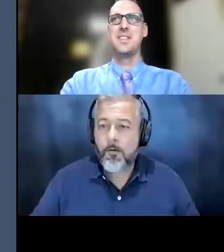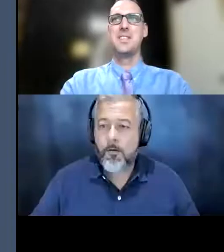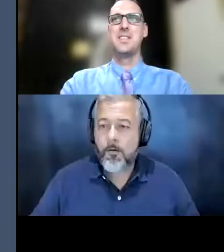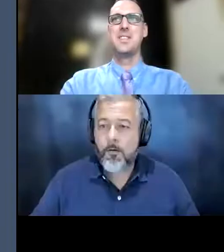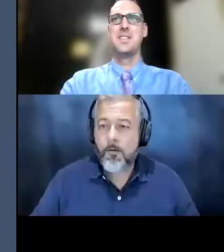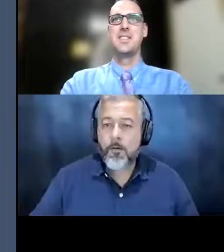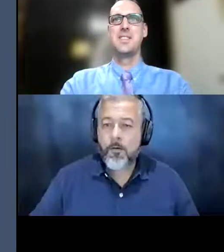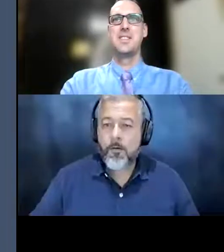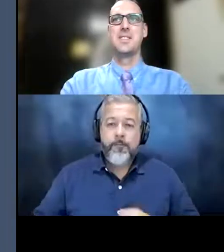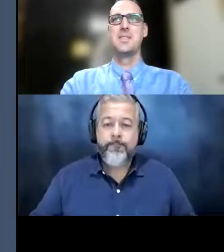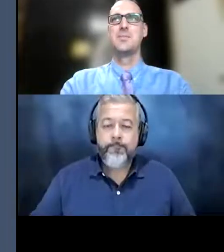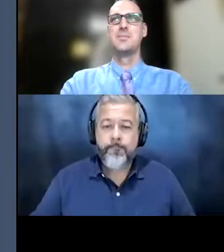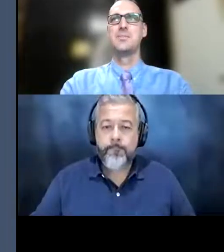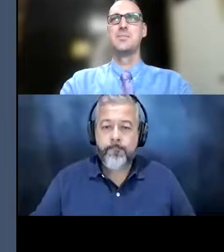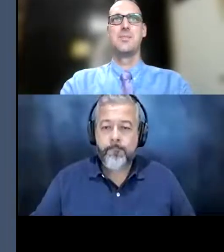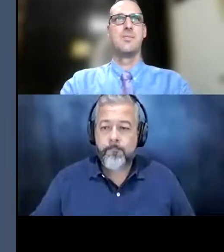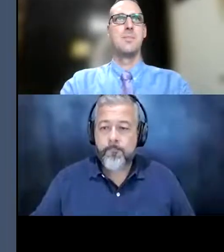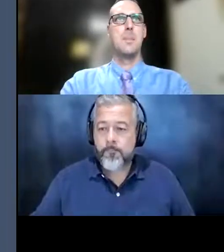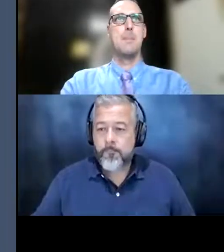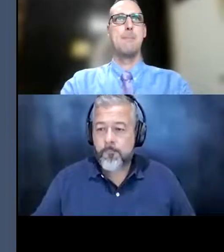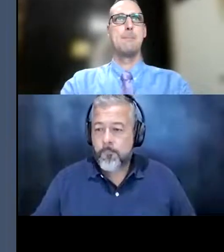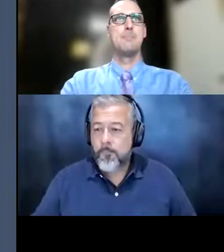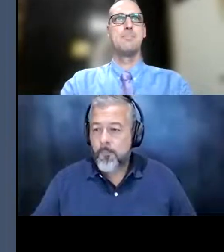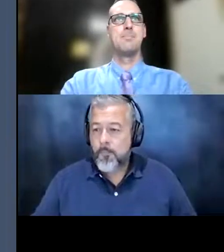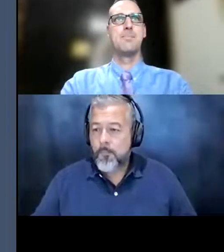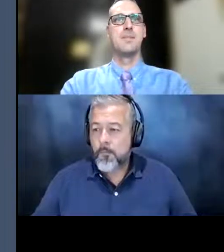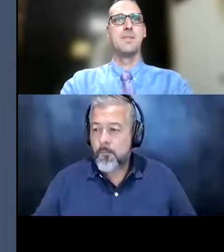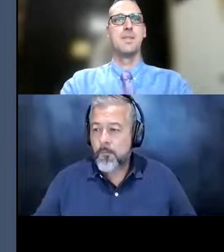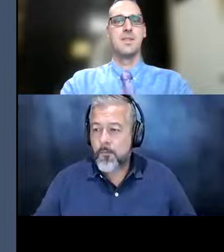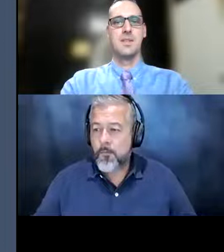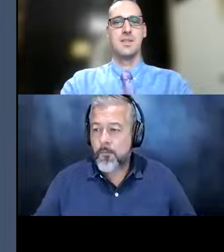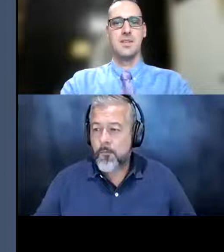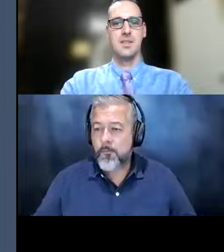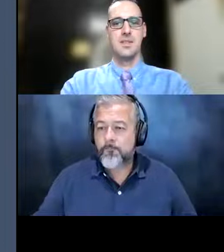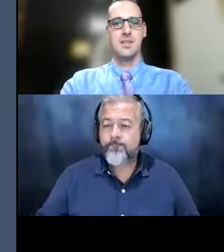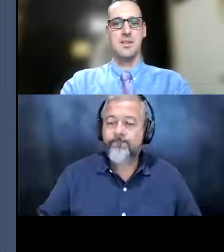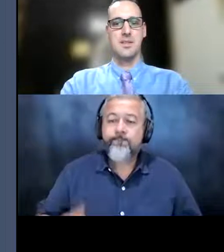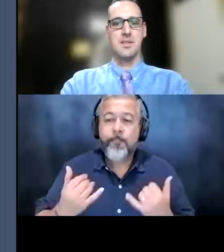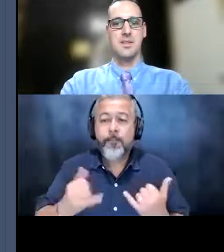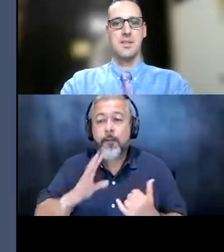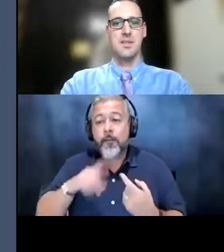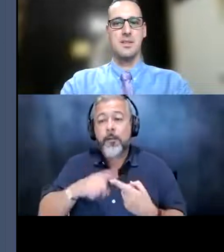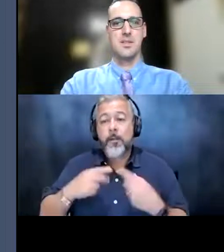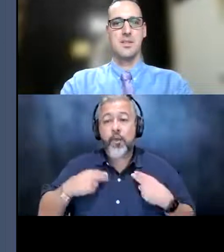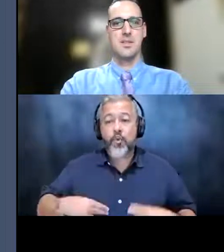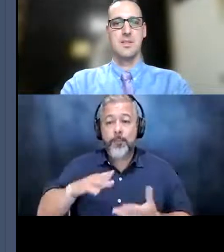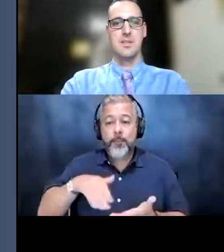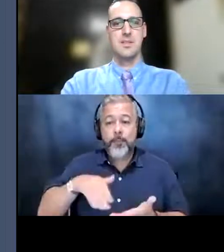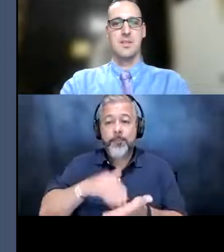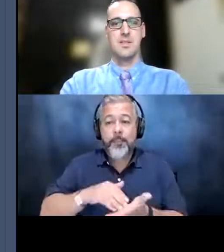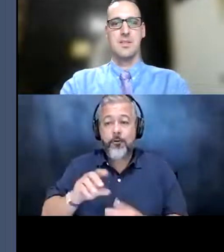design. Thanks, Brandon. So human-centered design, as Brandon mentioned, is a buzzy